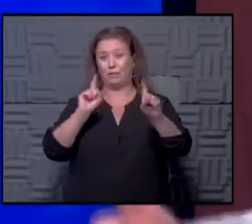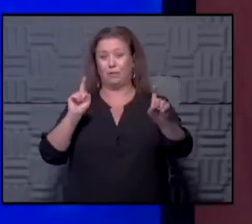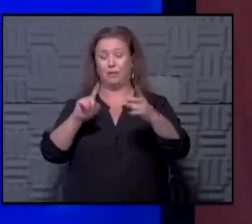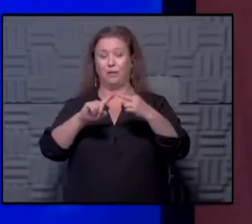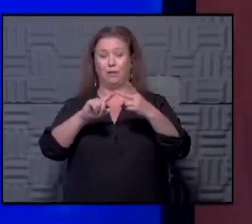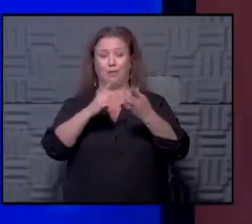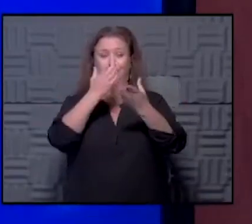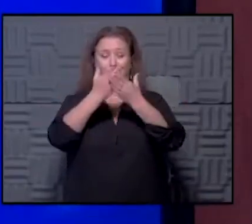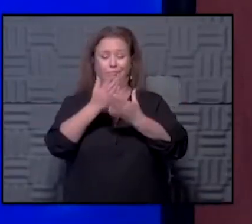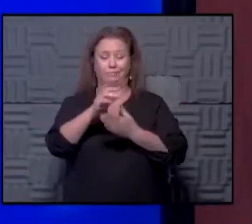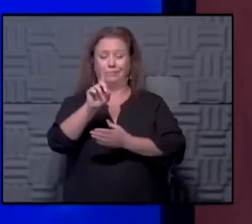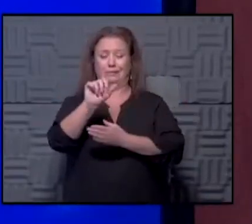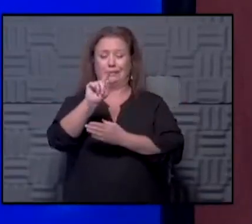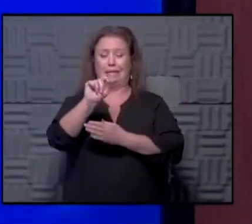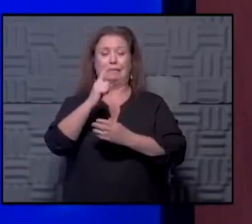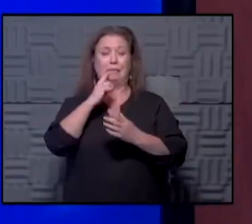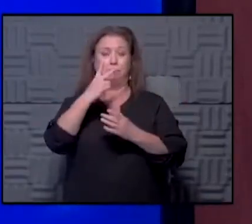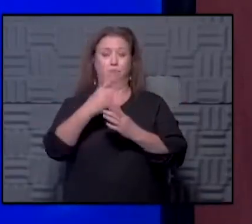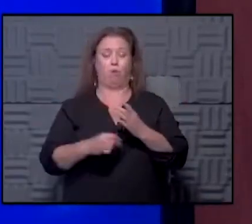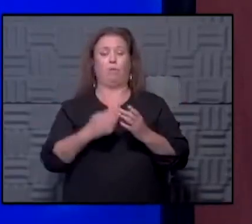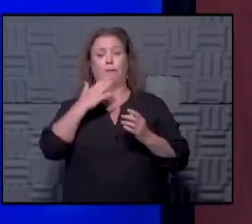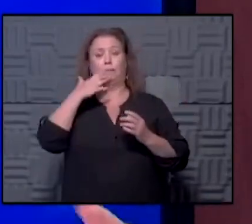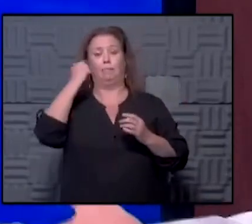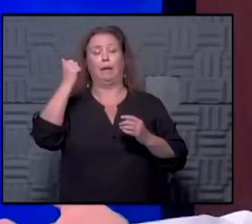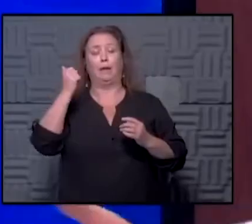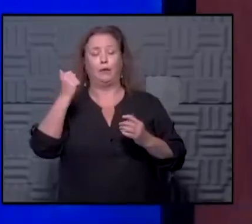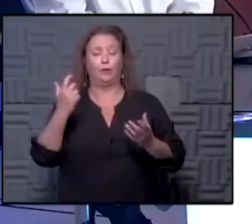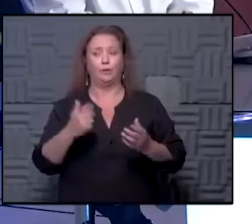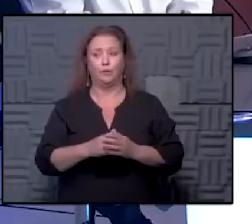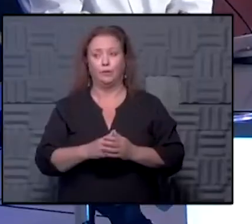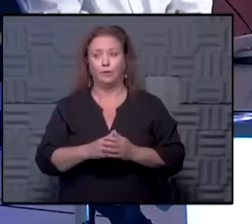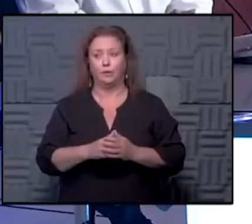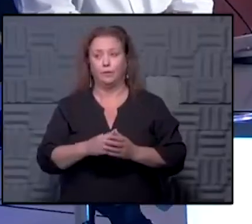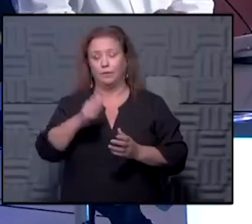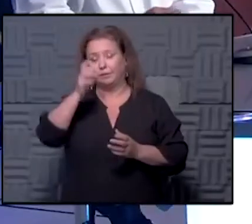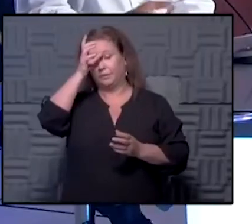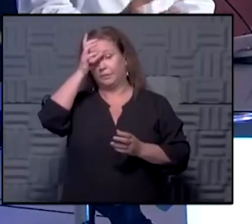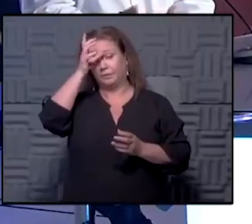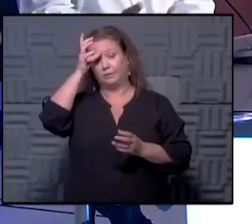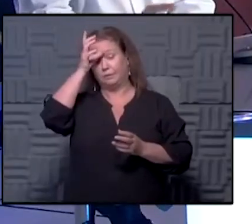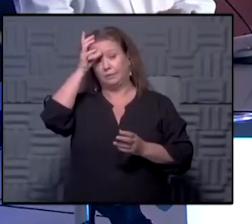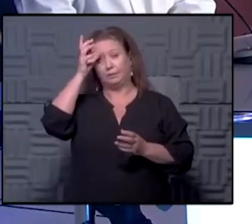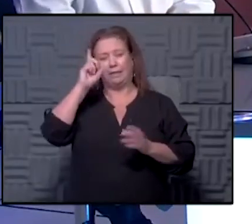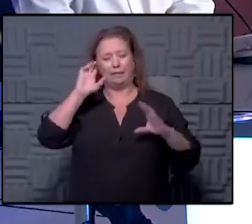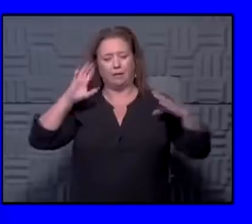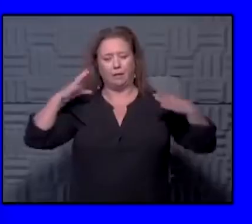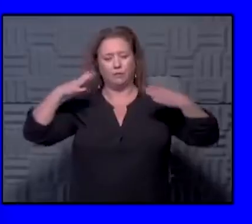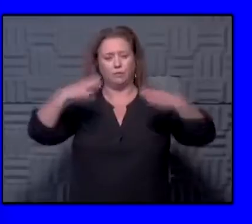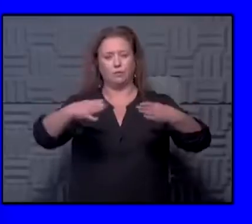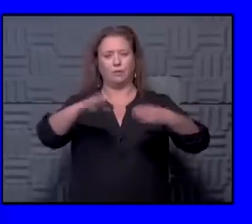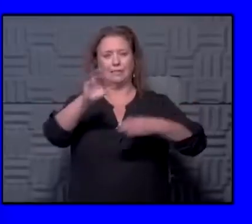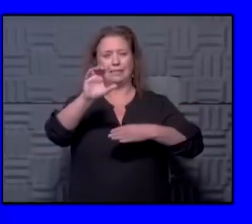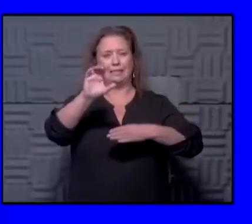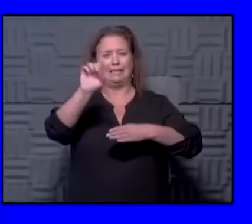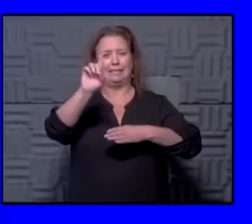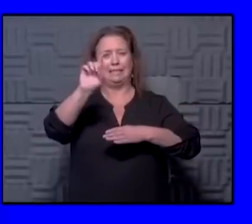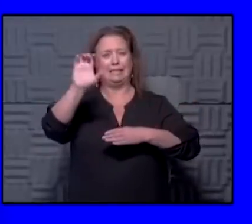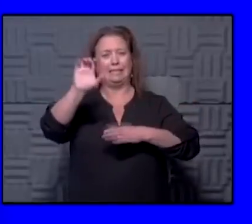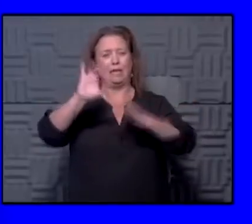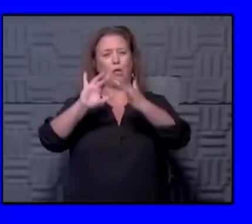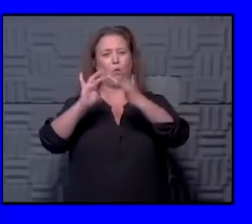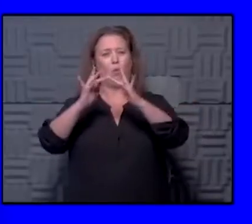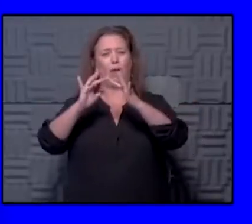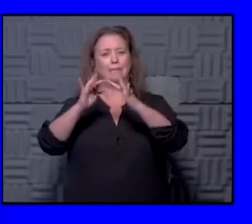data that shows that the combination of the two is much better than either one alone. Yeah, I think a lot of the consternation and problem comes from on the CDC website. They